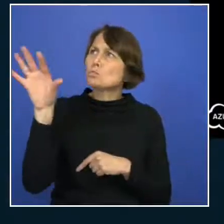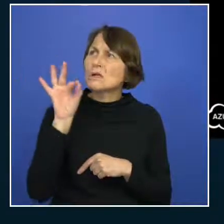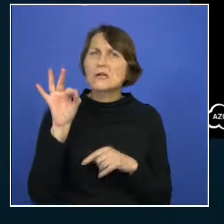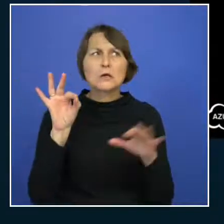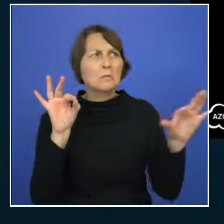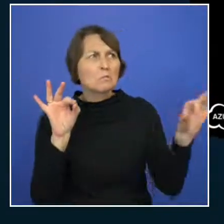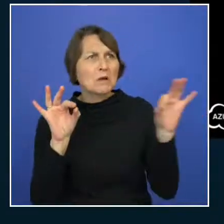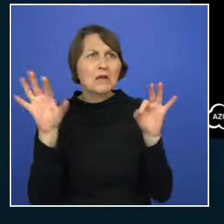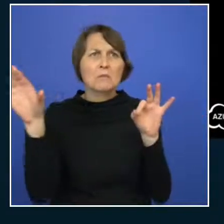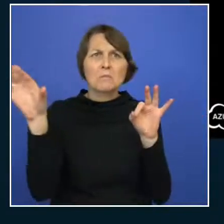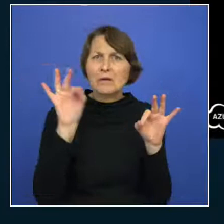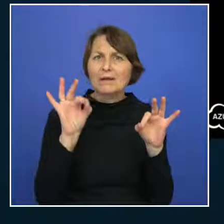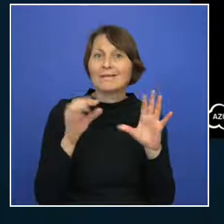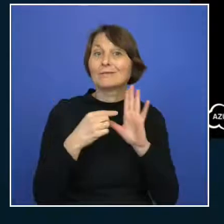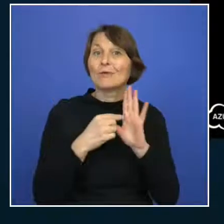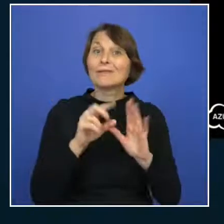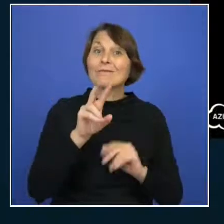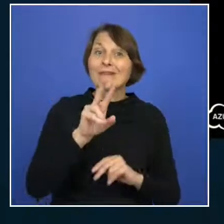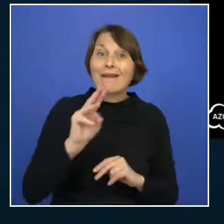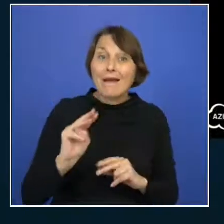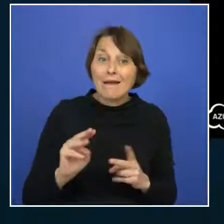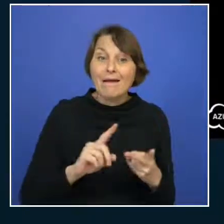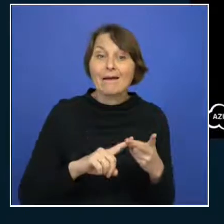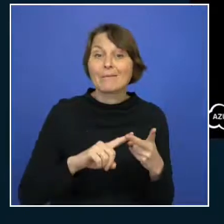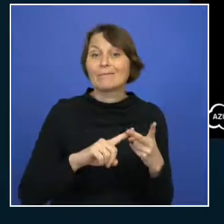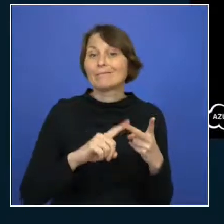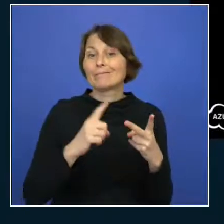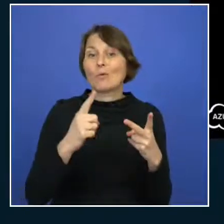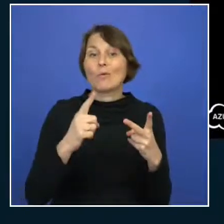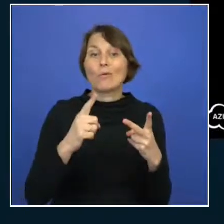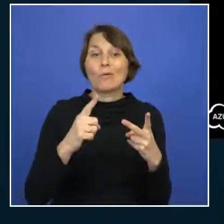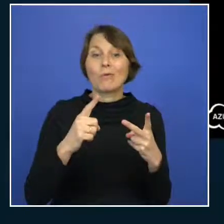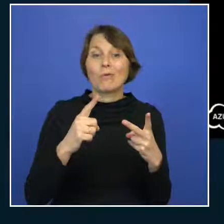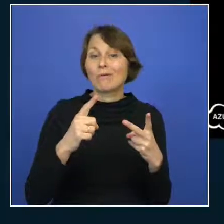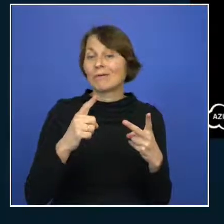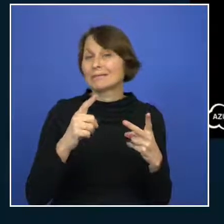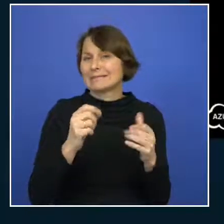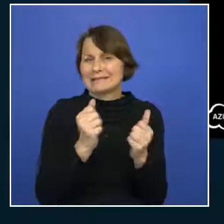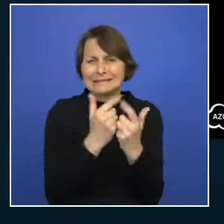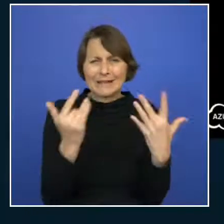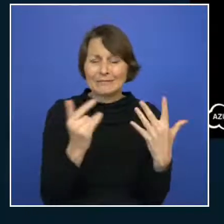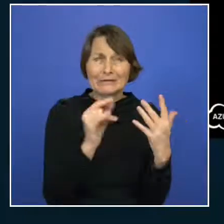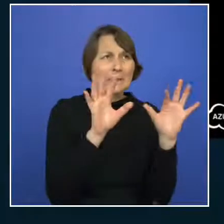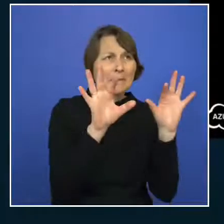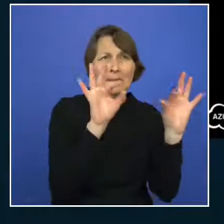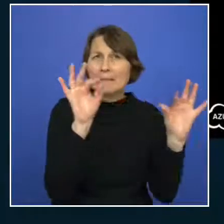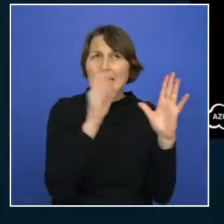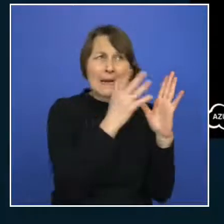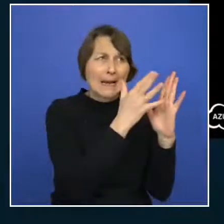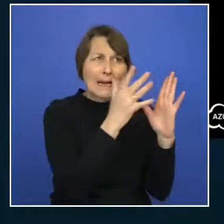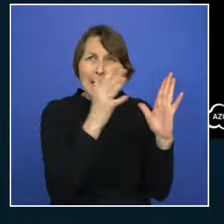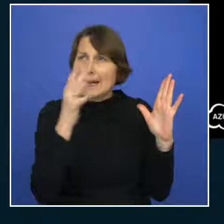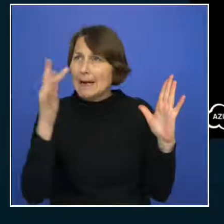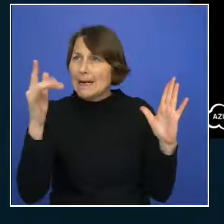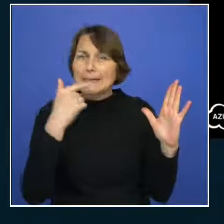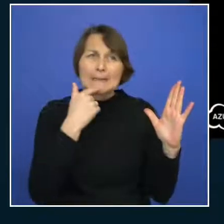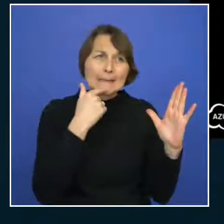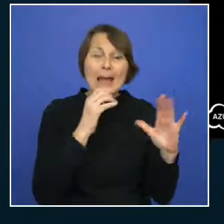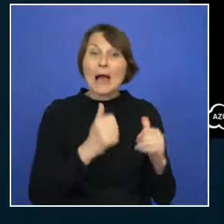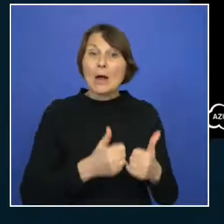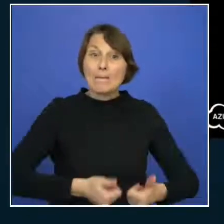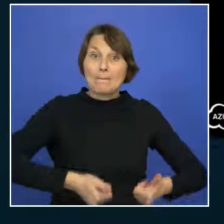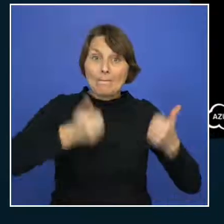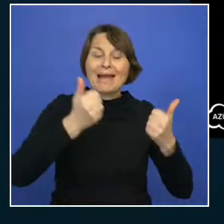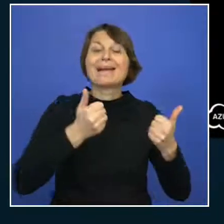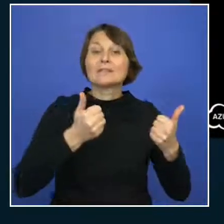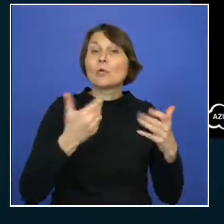virtual machines, which is pretty common for the lift and shift strategy. And there's also containers if